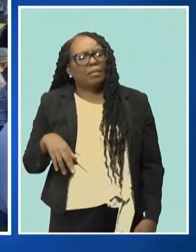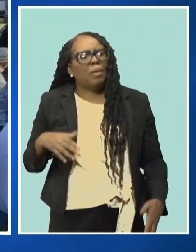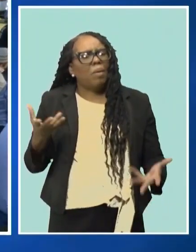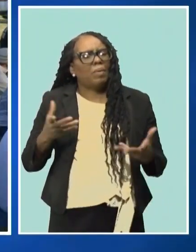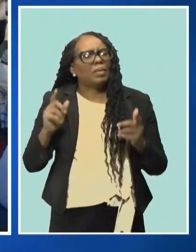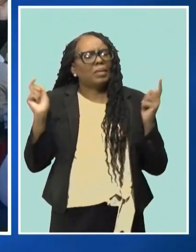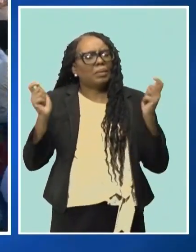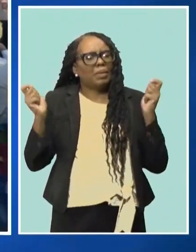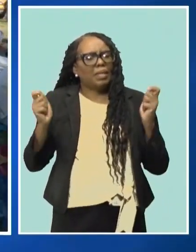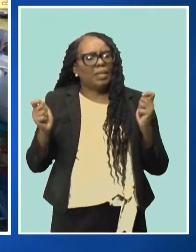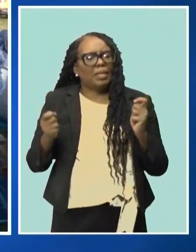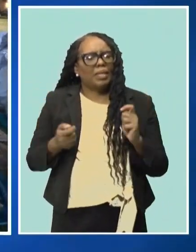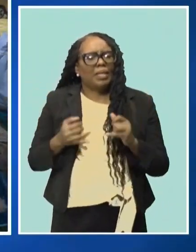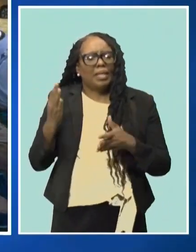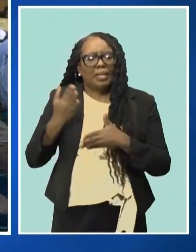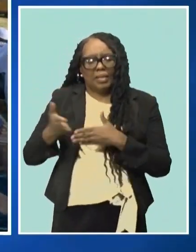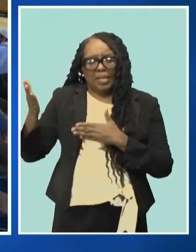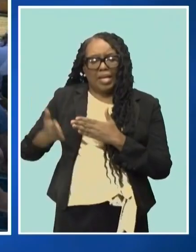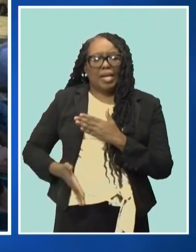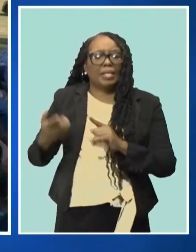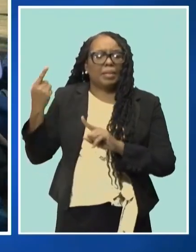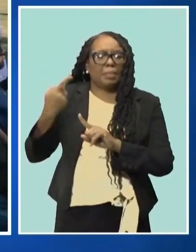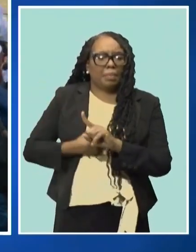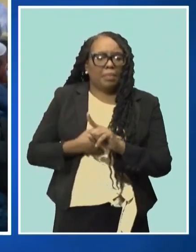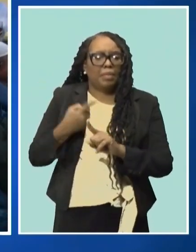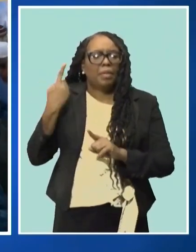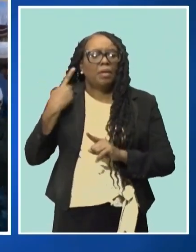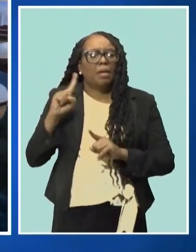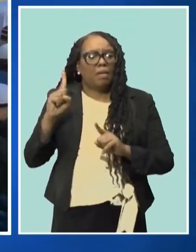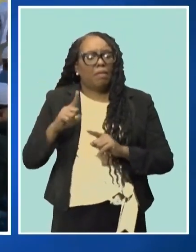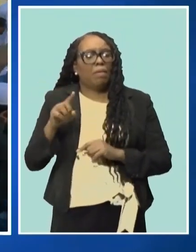marks the end of the month of sacrificing for Ramadan.